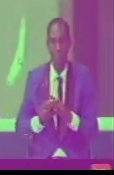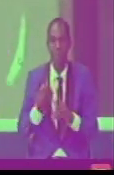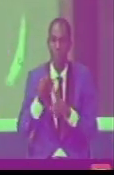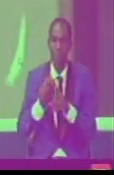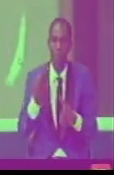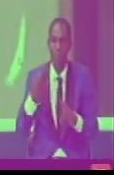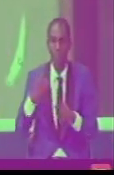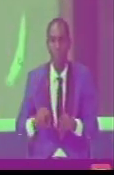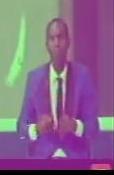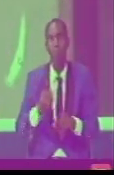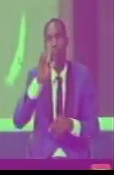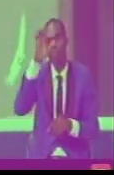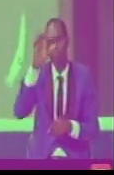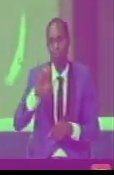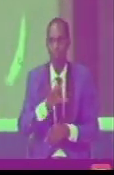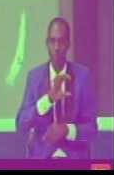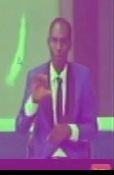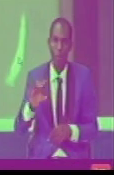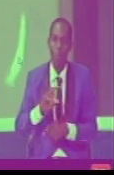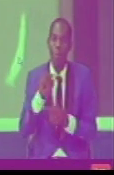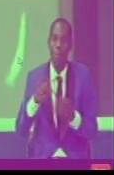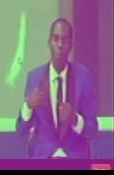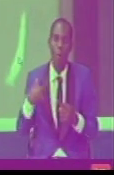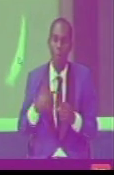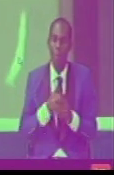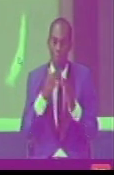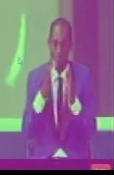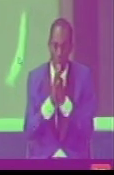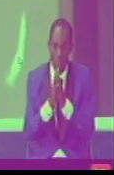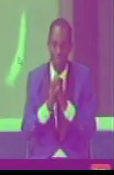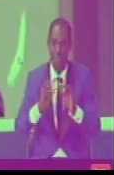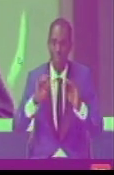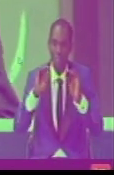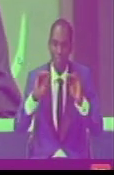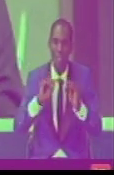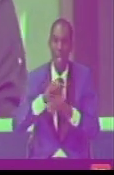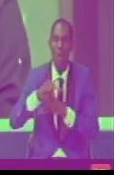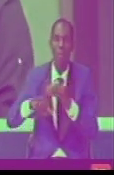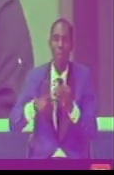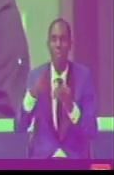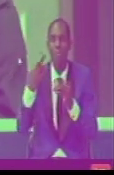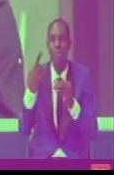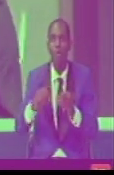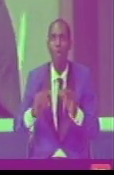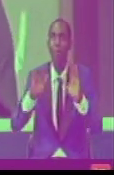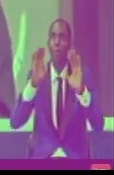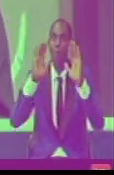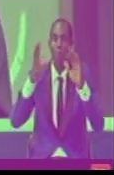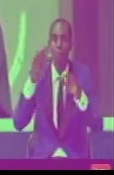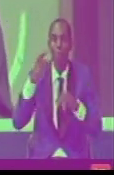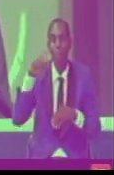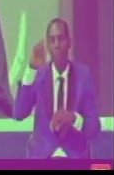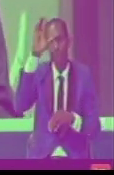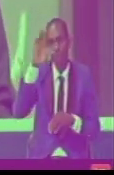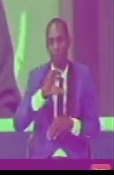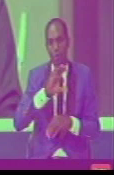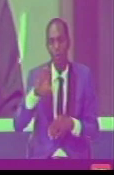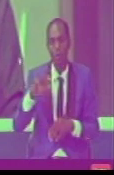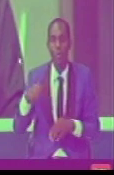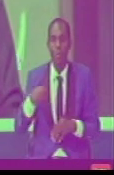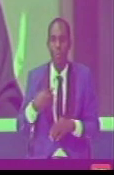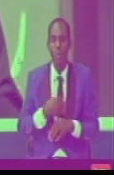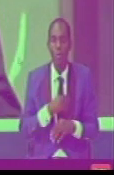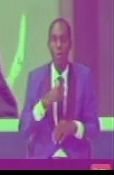is from the cross. And when we speak, and when we pray, and when we teach about the wonders of the